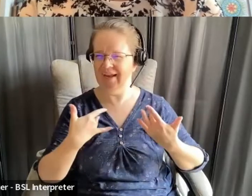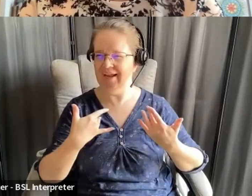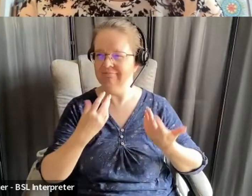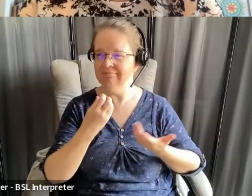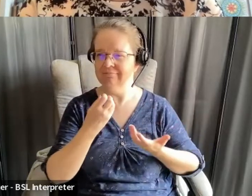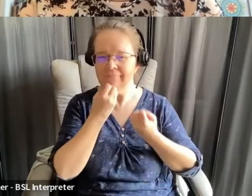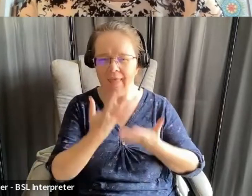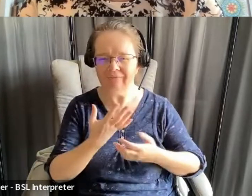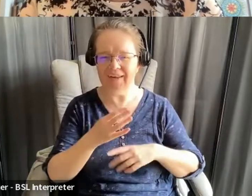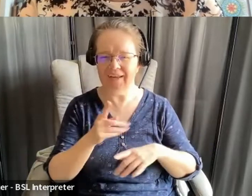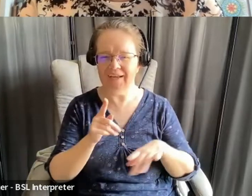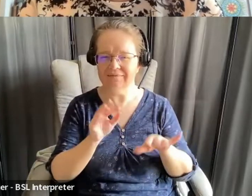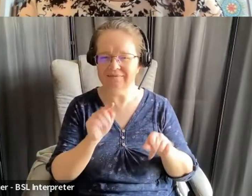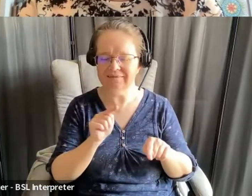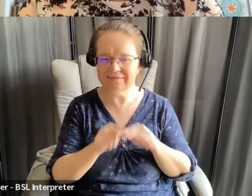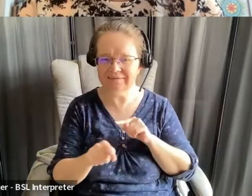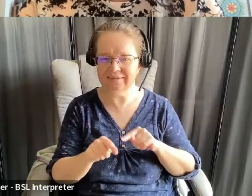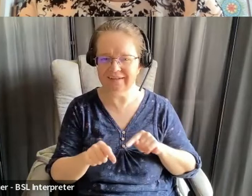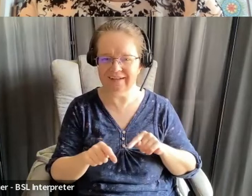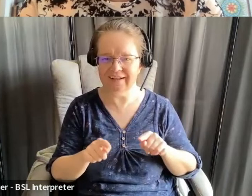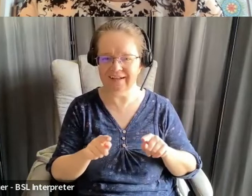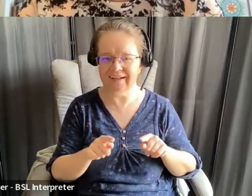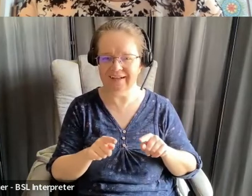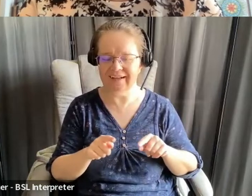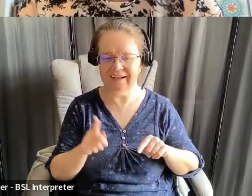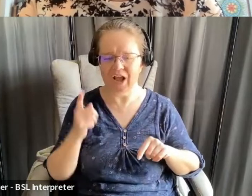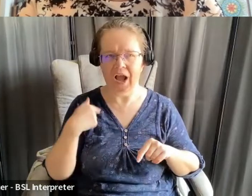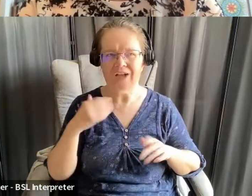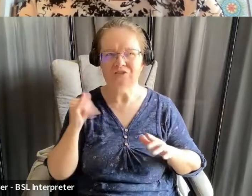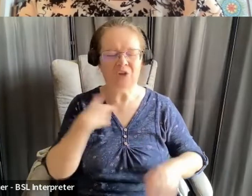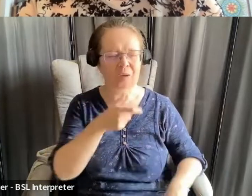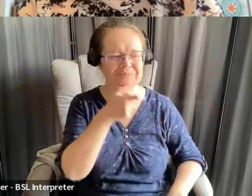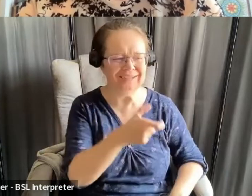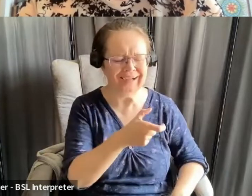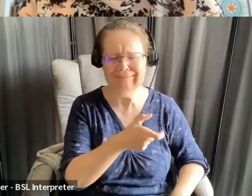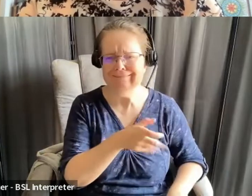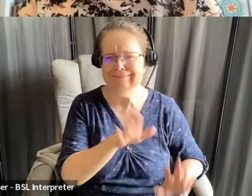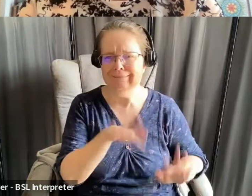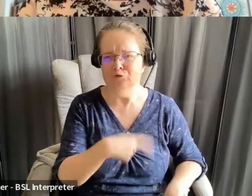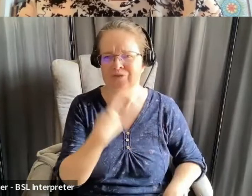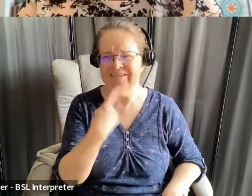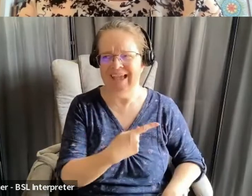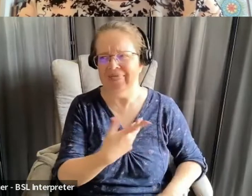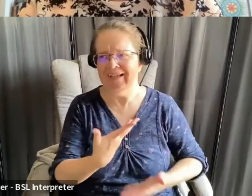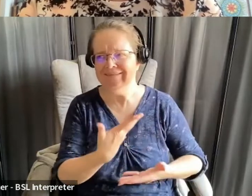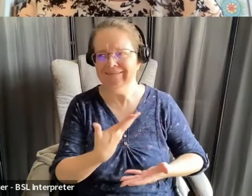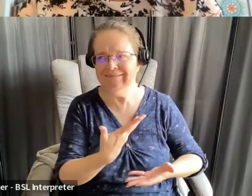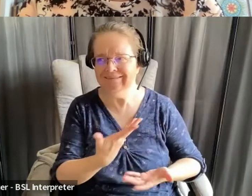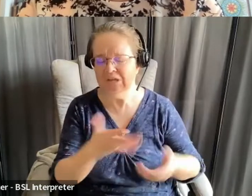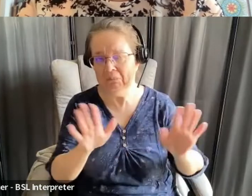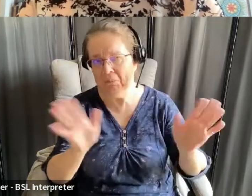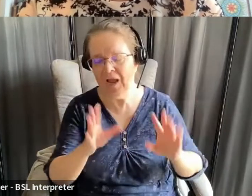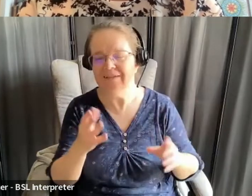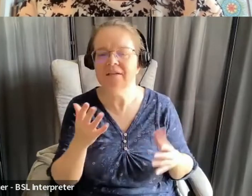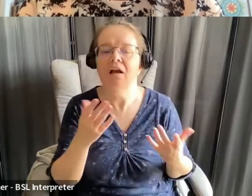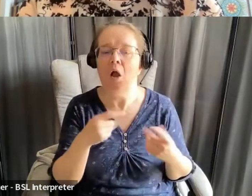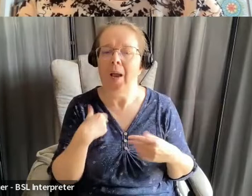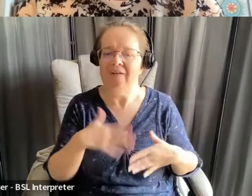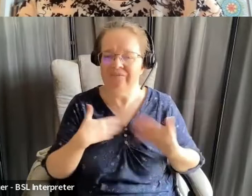lovely. There are times I think, oh God, should I have said that? But I feel the better person for being